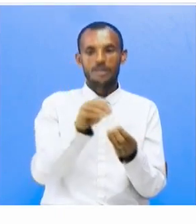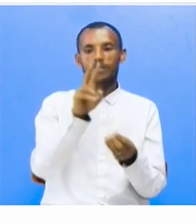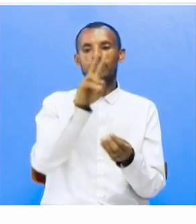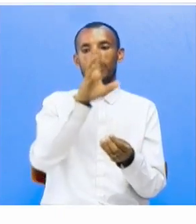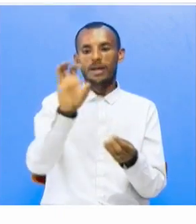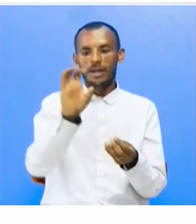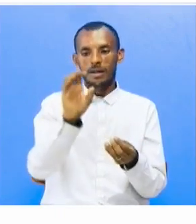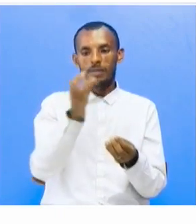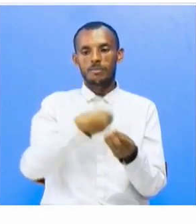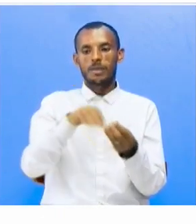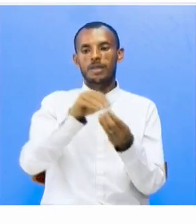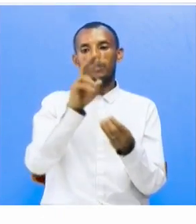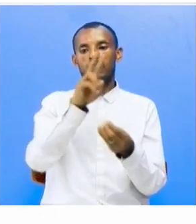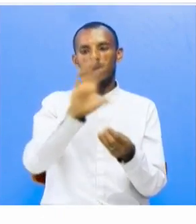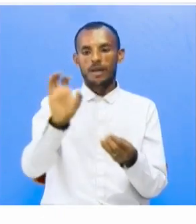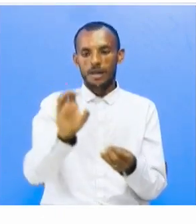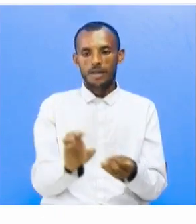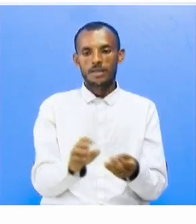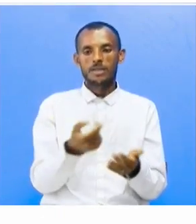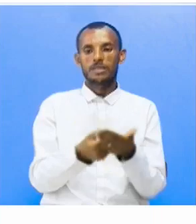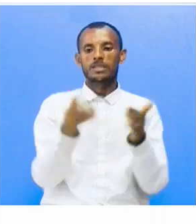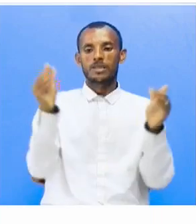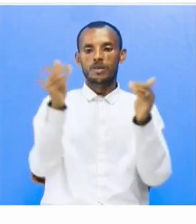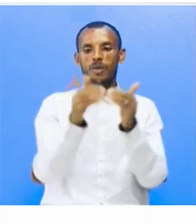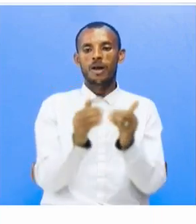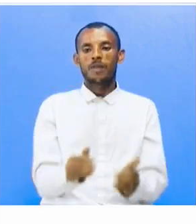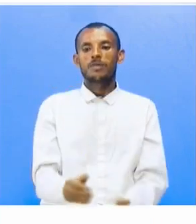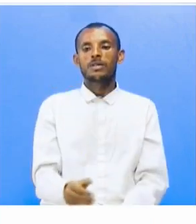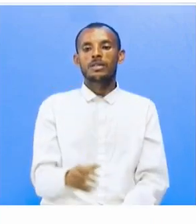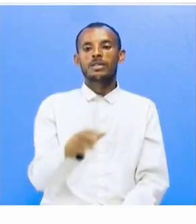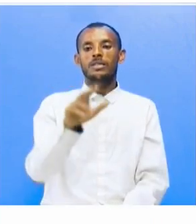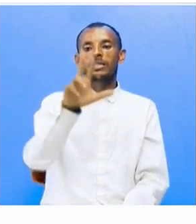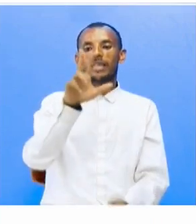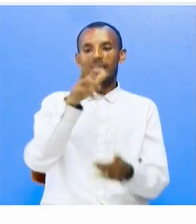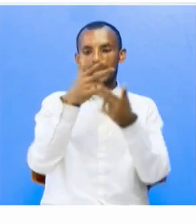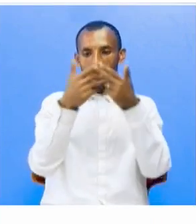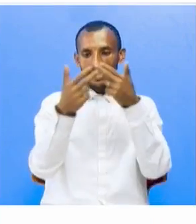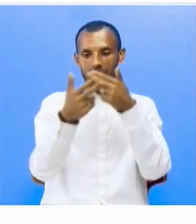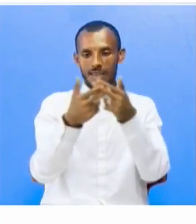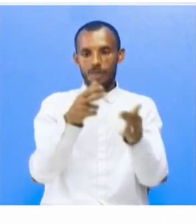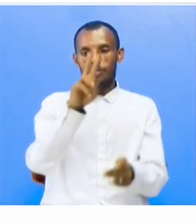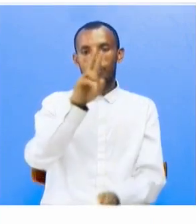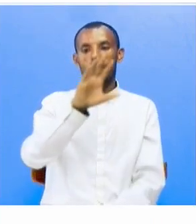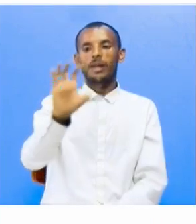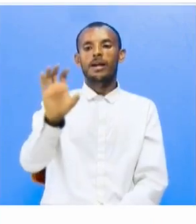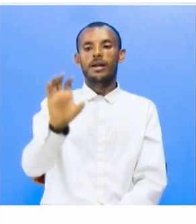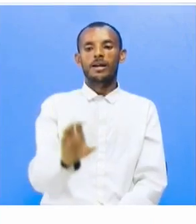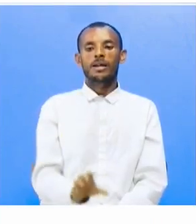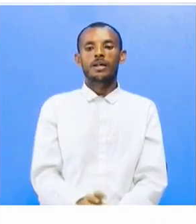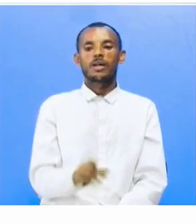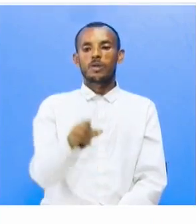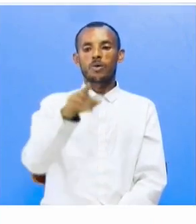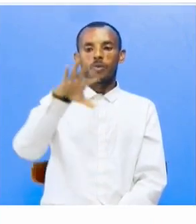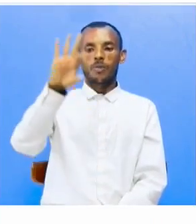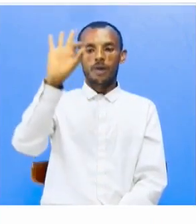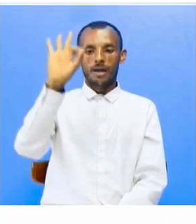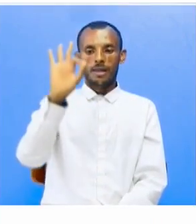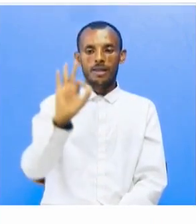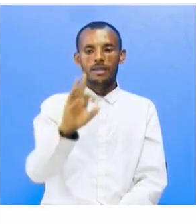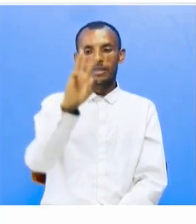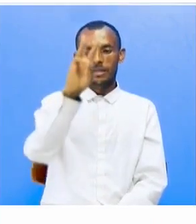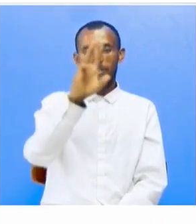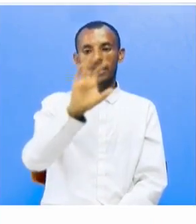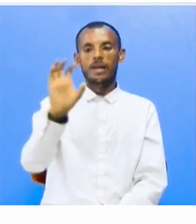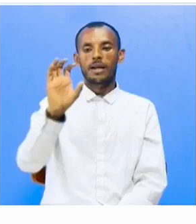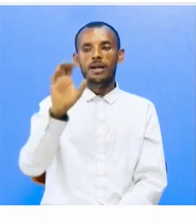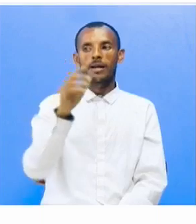200. This will be equal to 3 times 200. So you will have 600